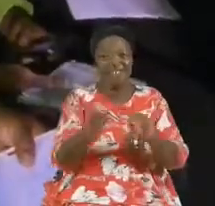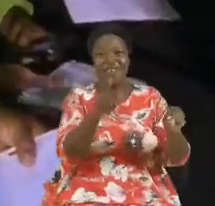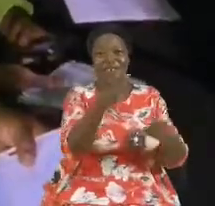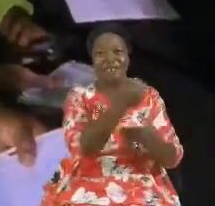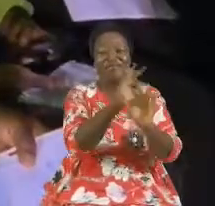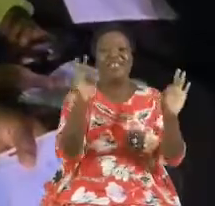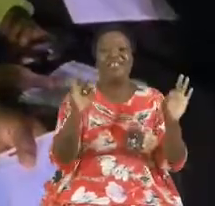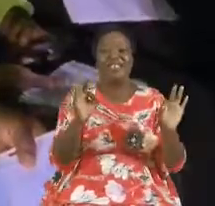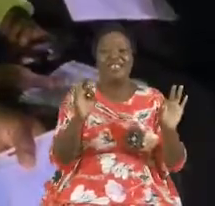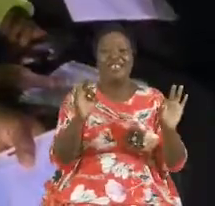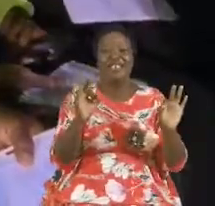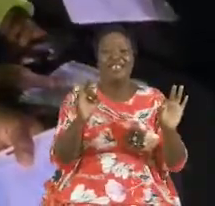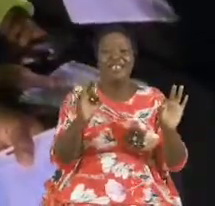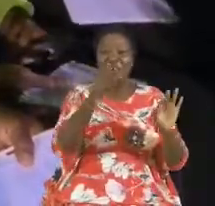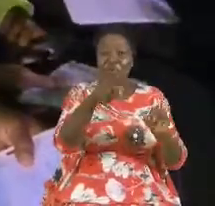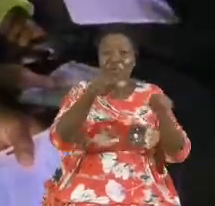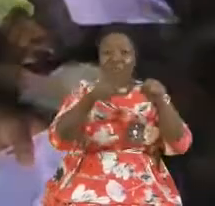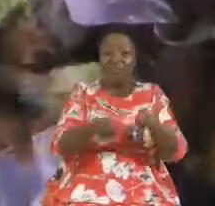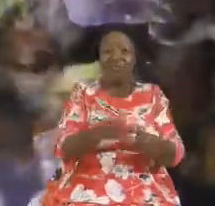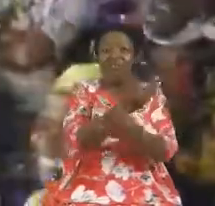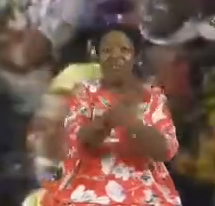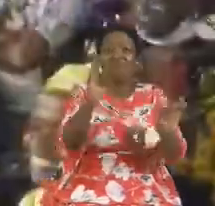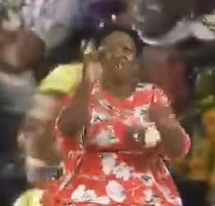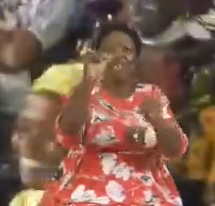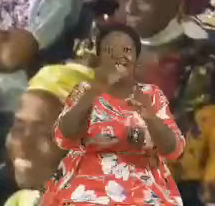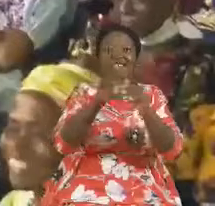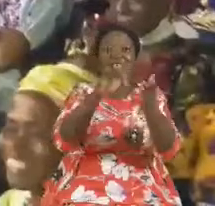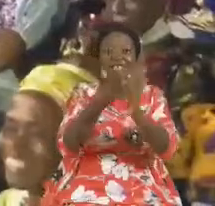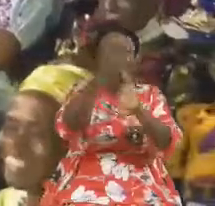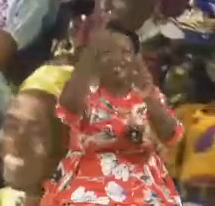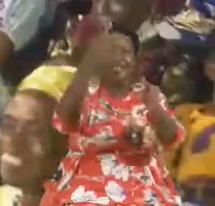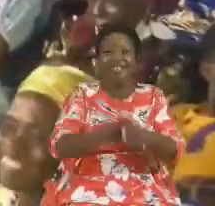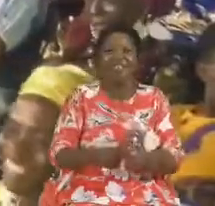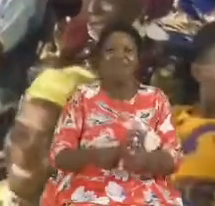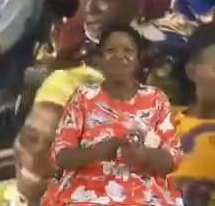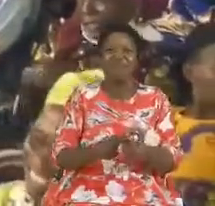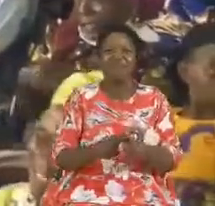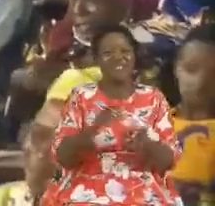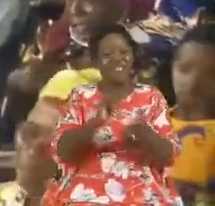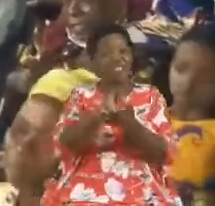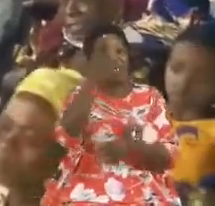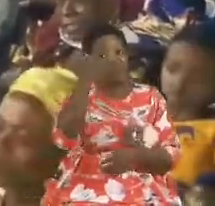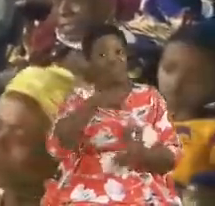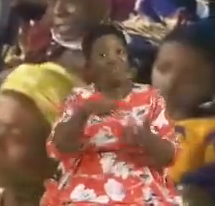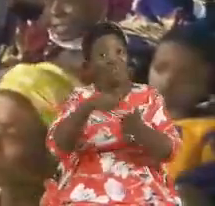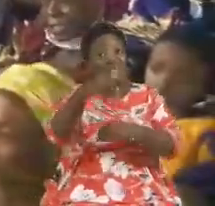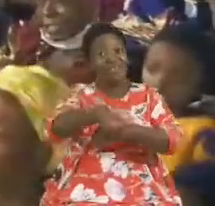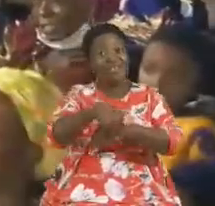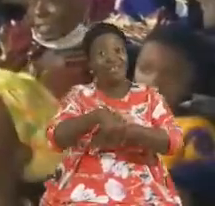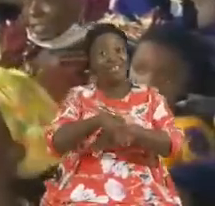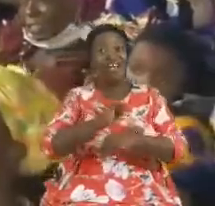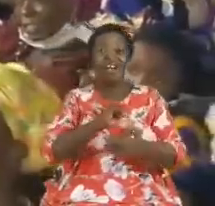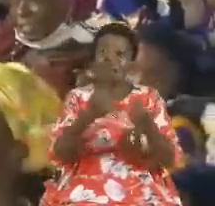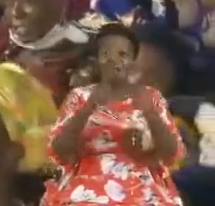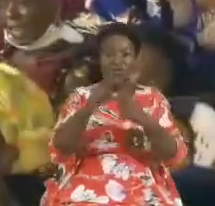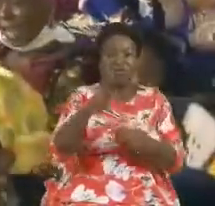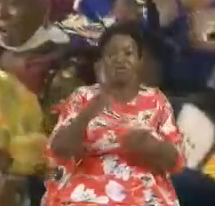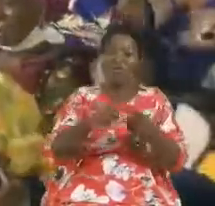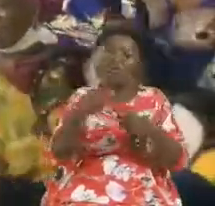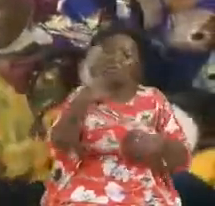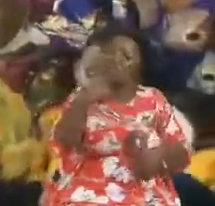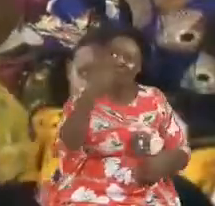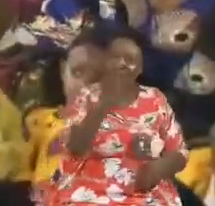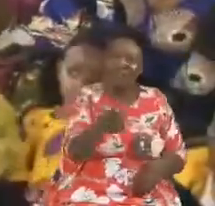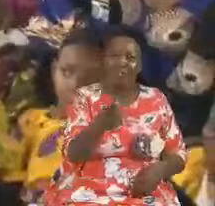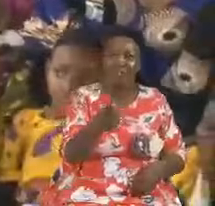Amen for you. He has set you free. You remain free in Jesus' name.